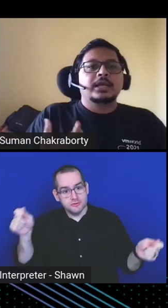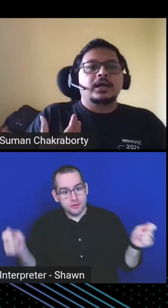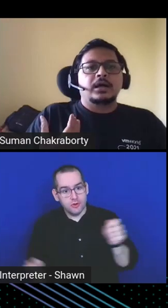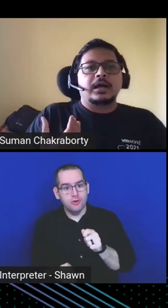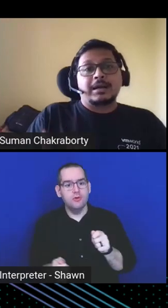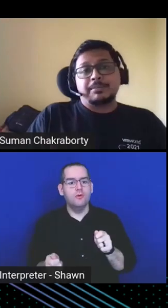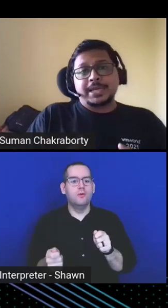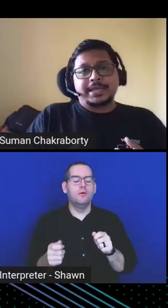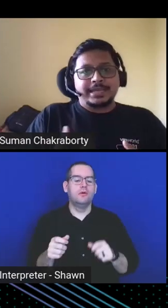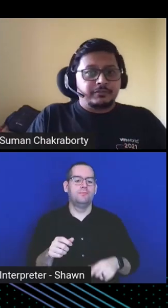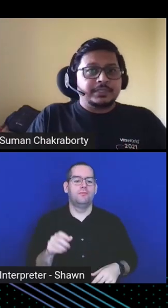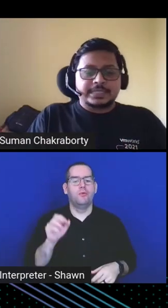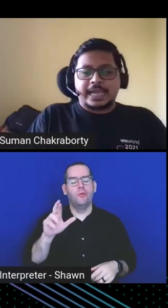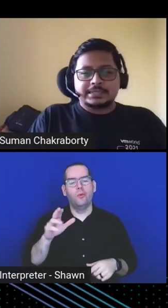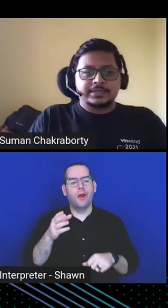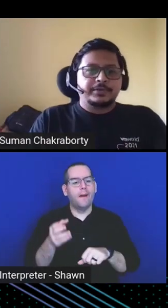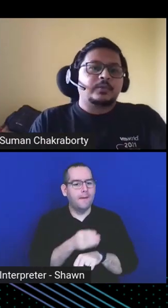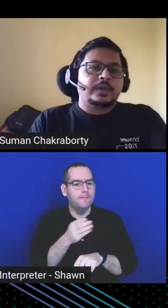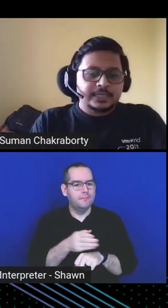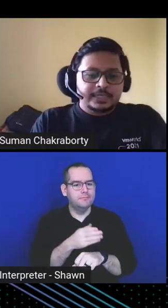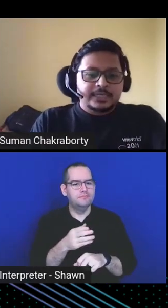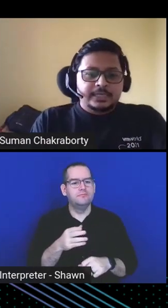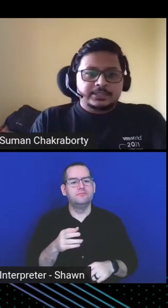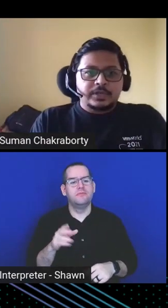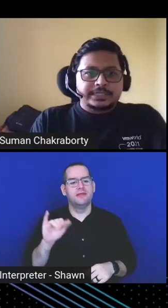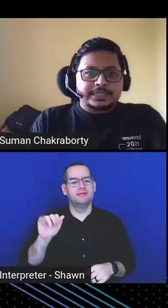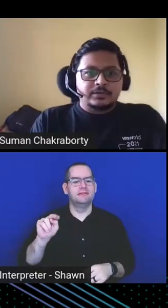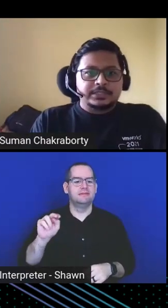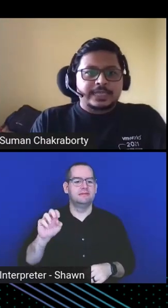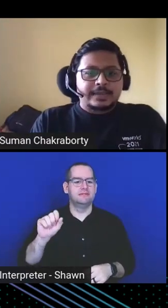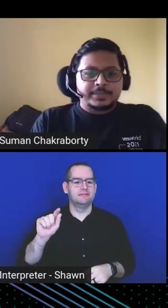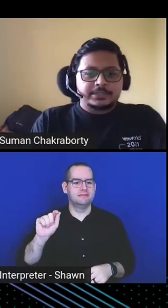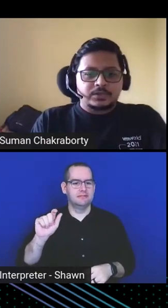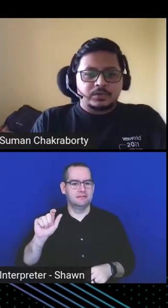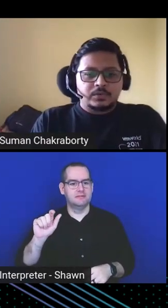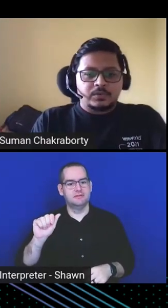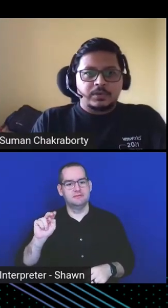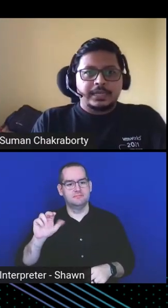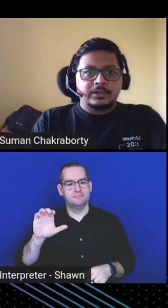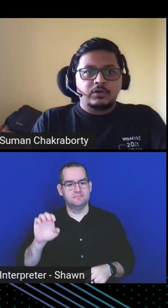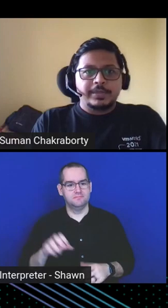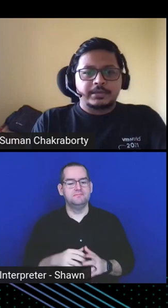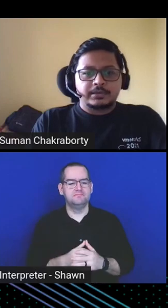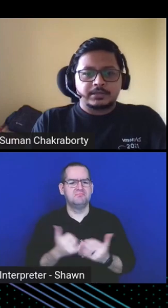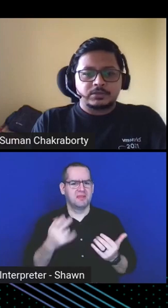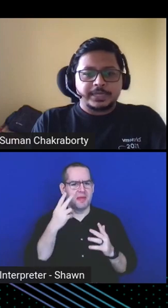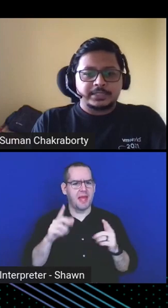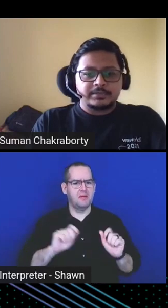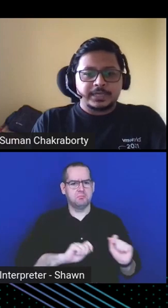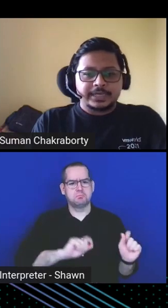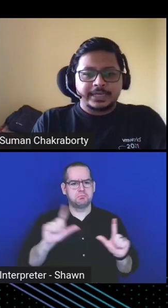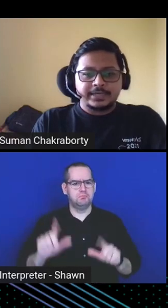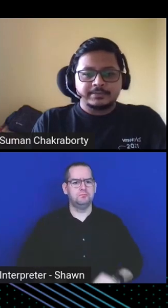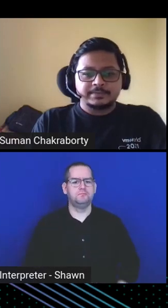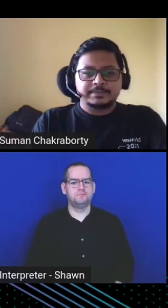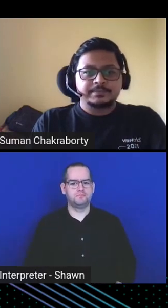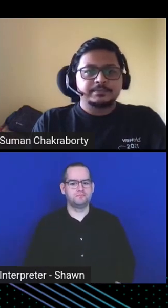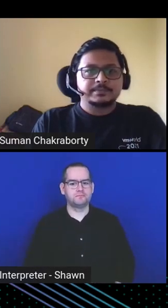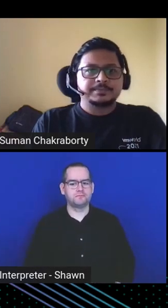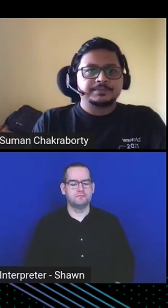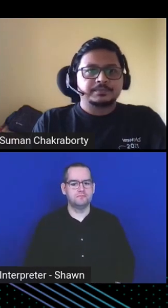or update any fields as and required. So let's see how this happens. So I'll go back to my terminal again.